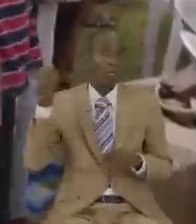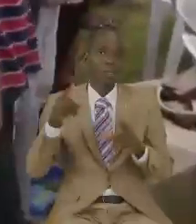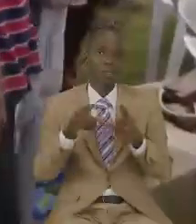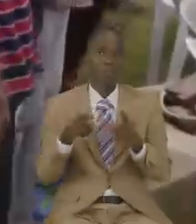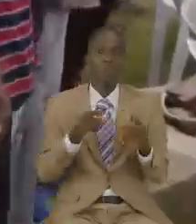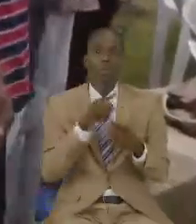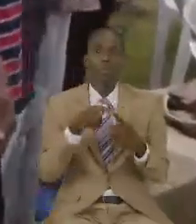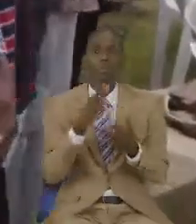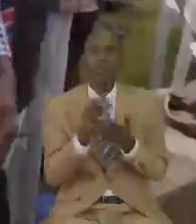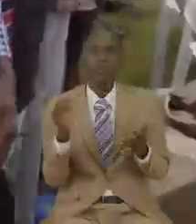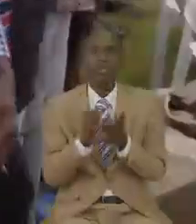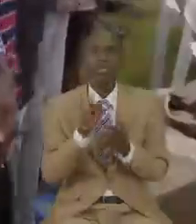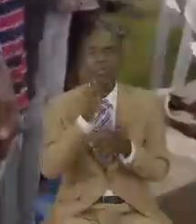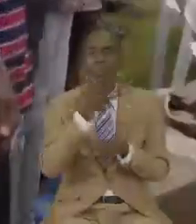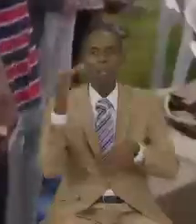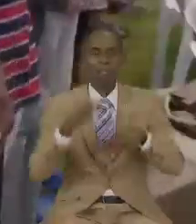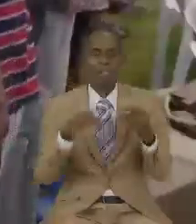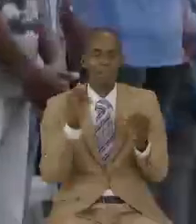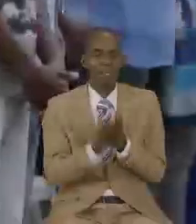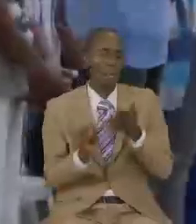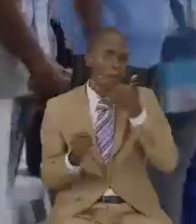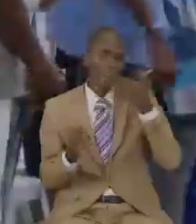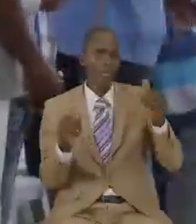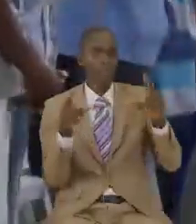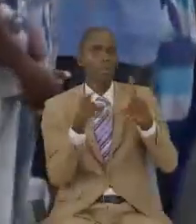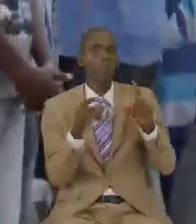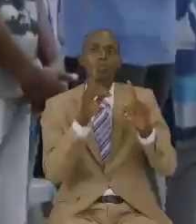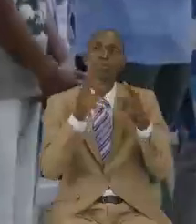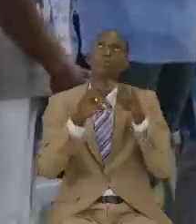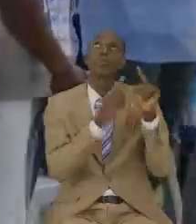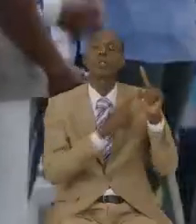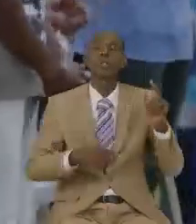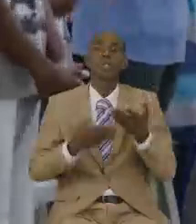that, the best level. Tell the Lord, oh Lord,